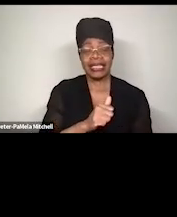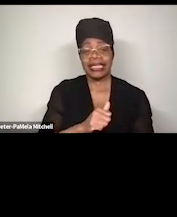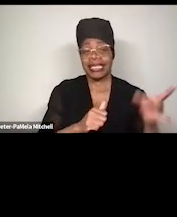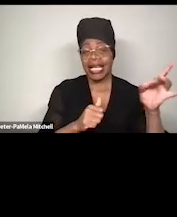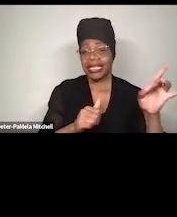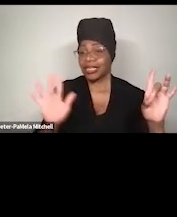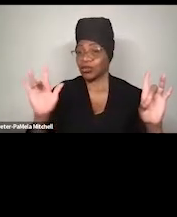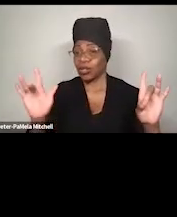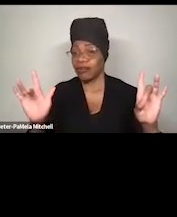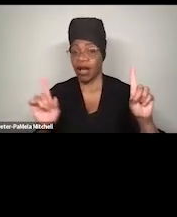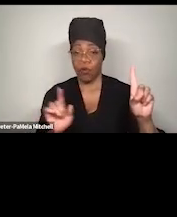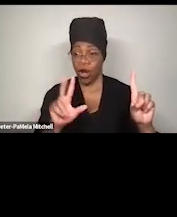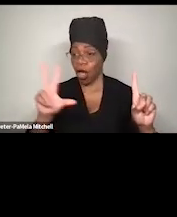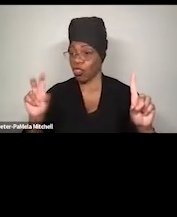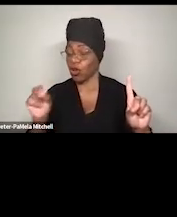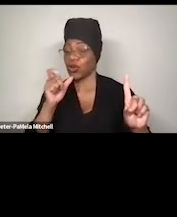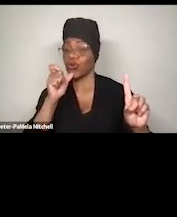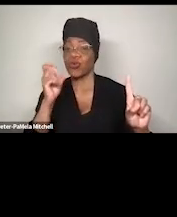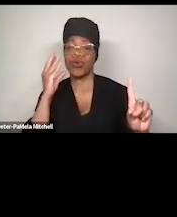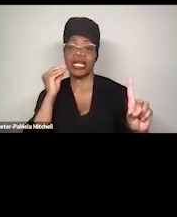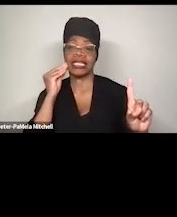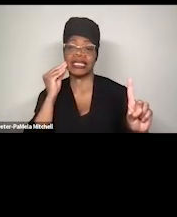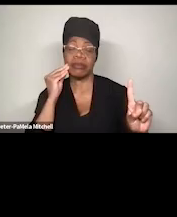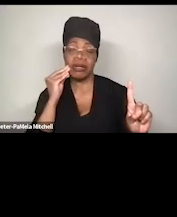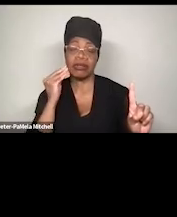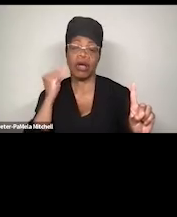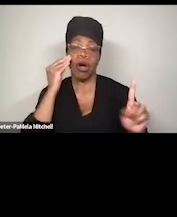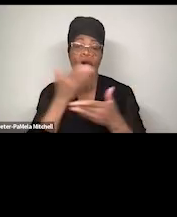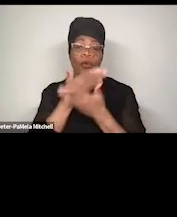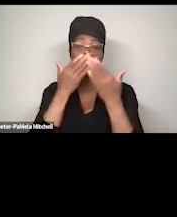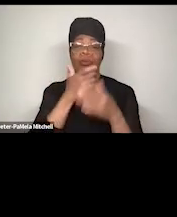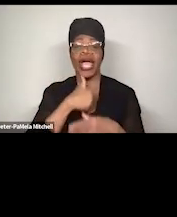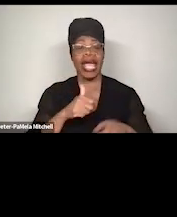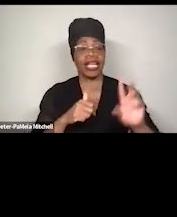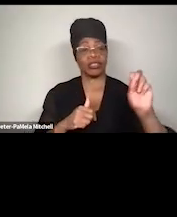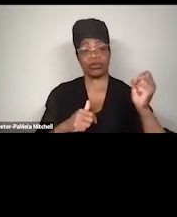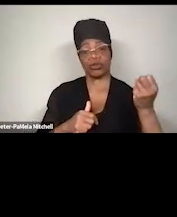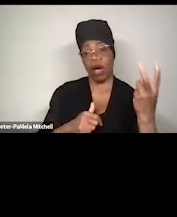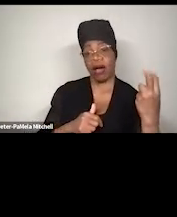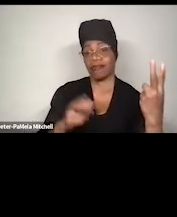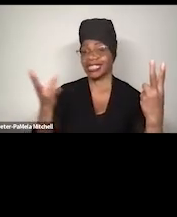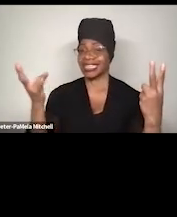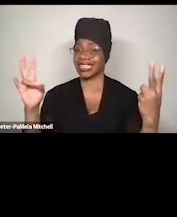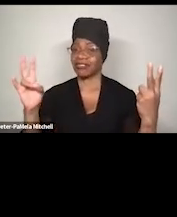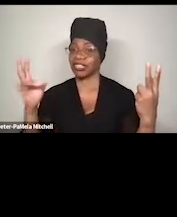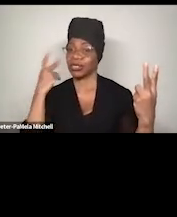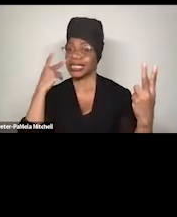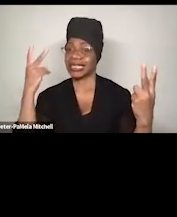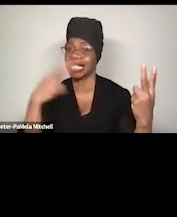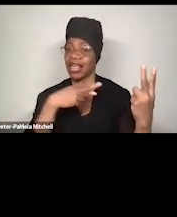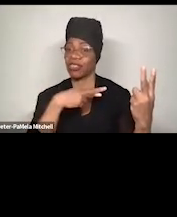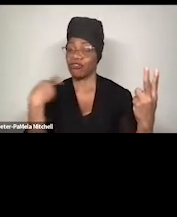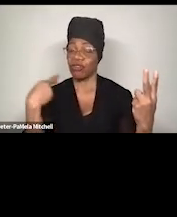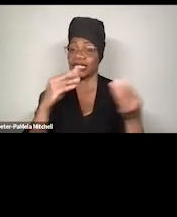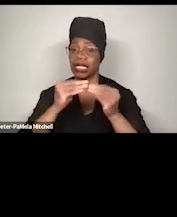to experience or are experiencing homelessness, ages 12 to 17. So we can see that risk for experiencing homelessness